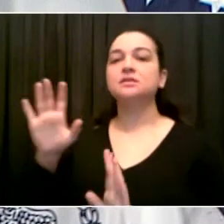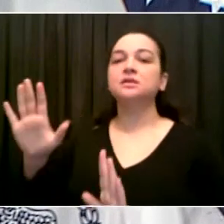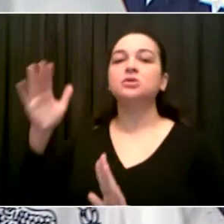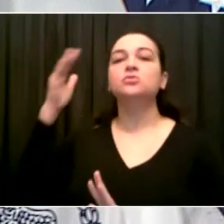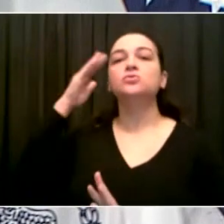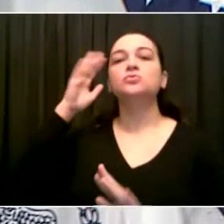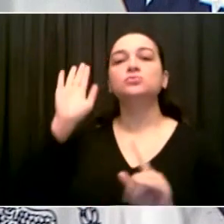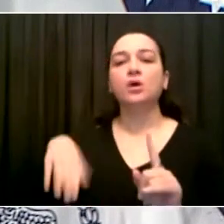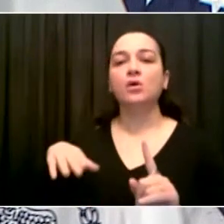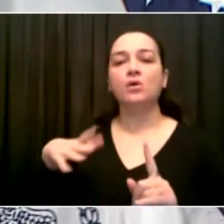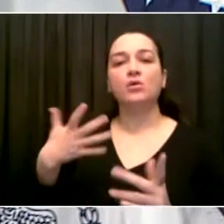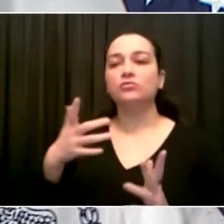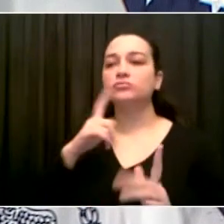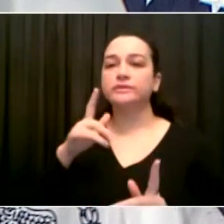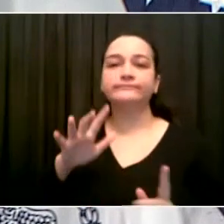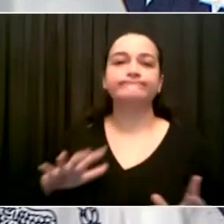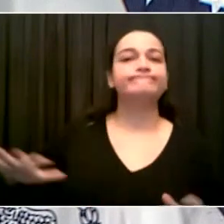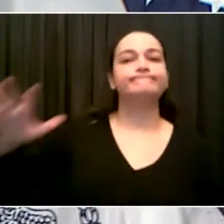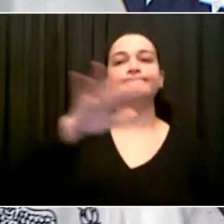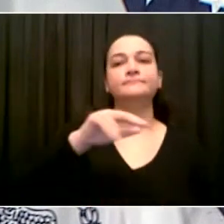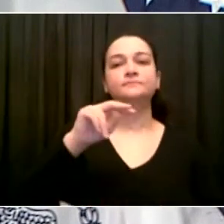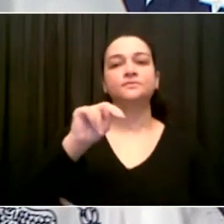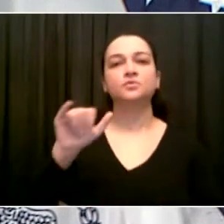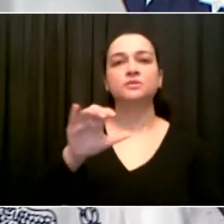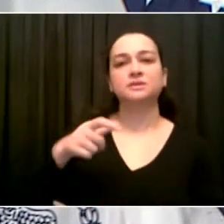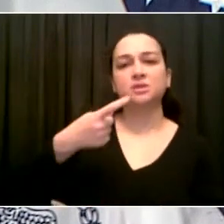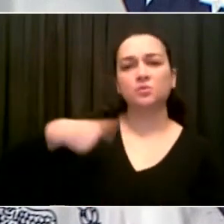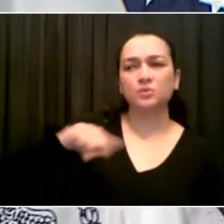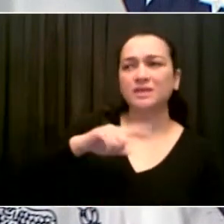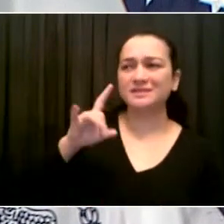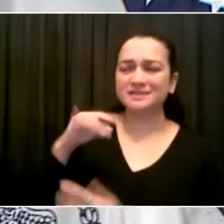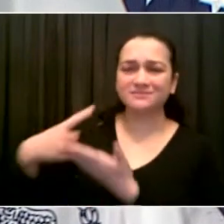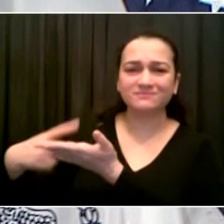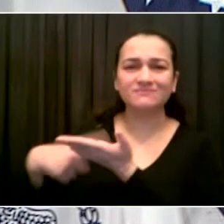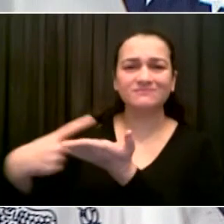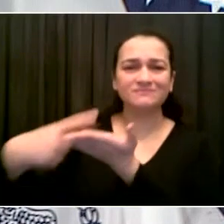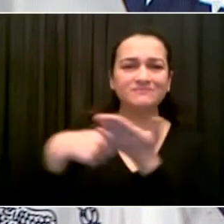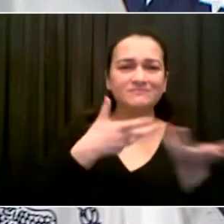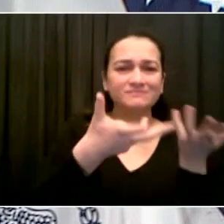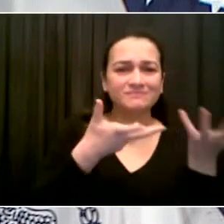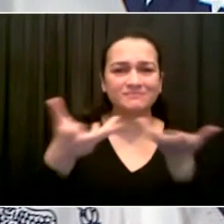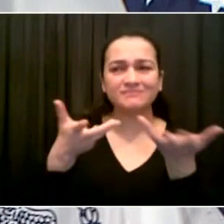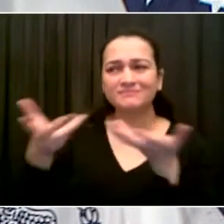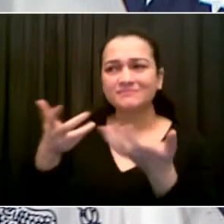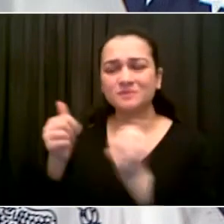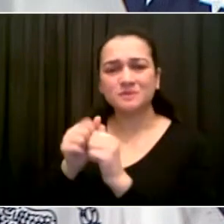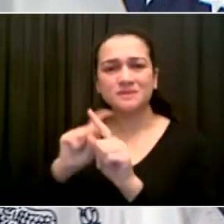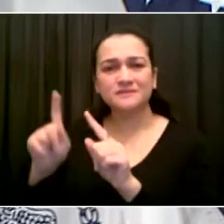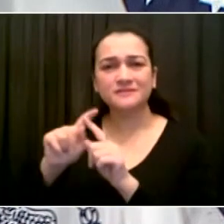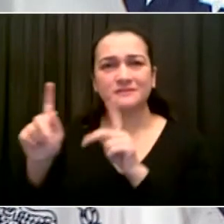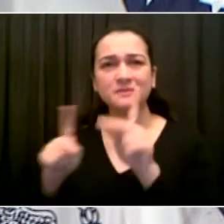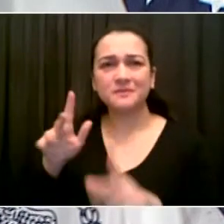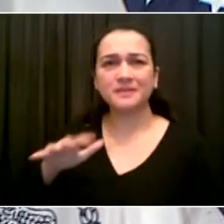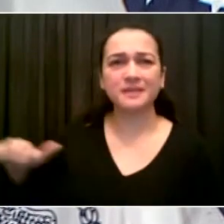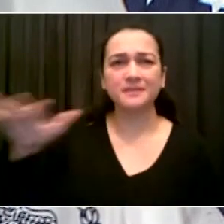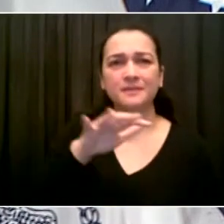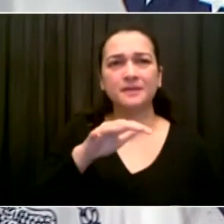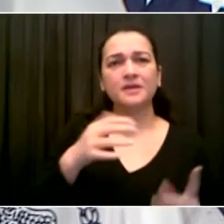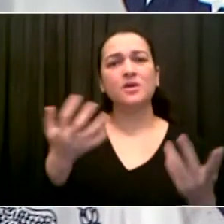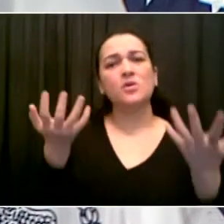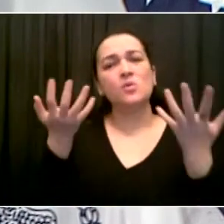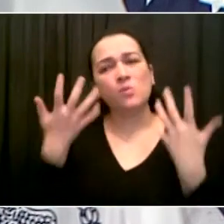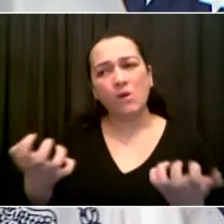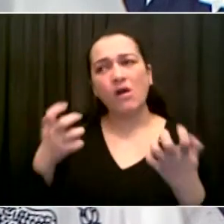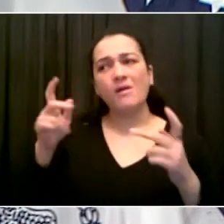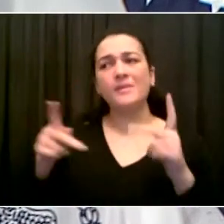They are focused on this city coming back. I do not believe New Yorkers live in fear. It's just not who we are. I believe there's some